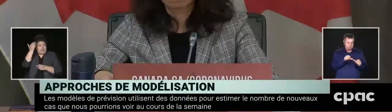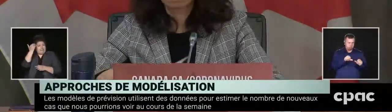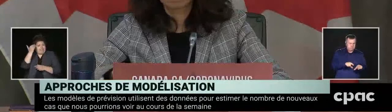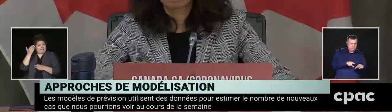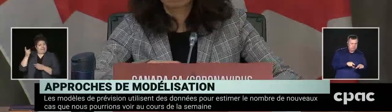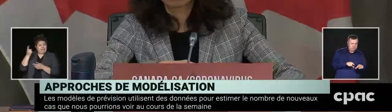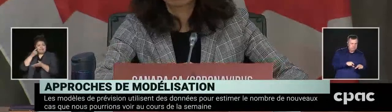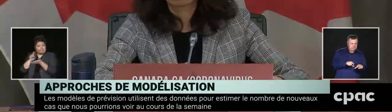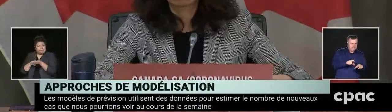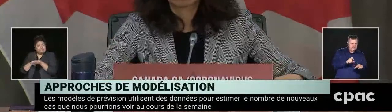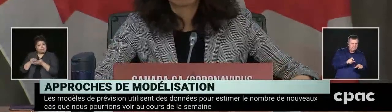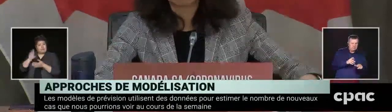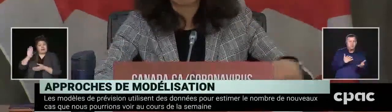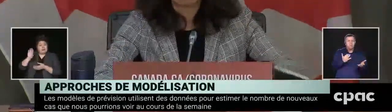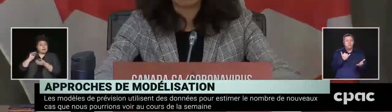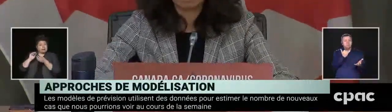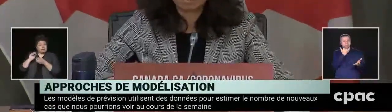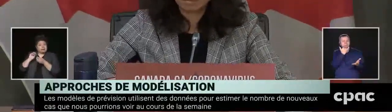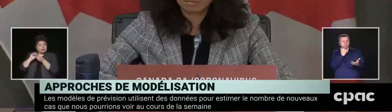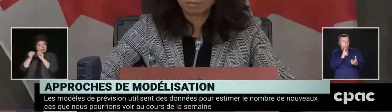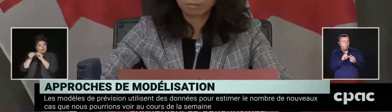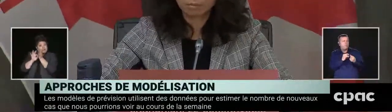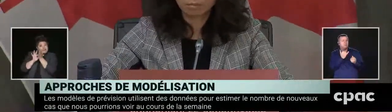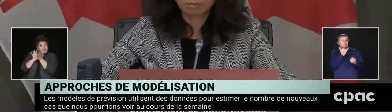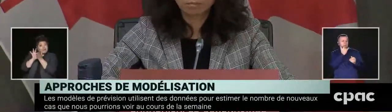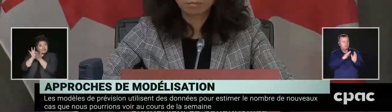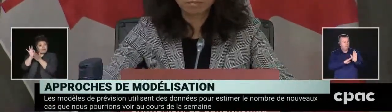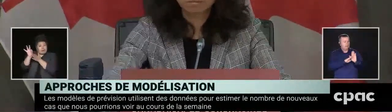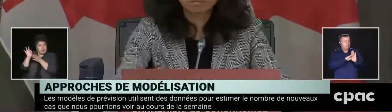so much starker in Quebec than in the rest of the country?